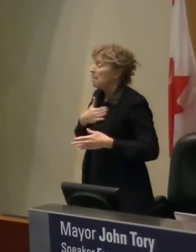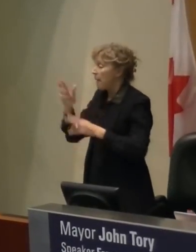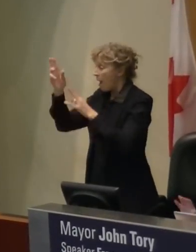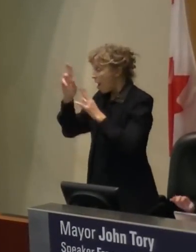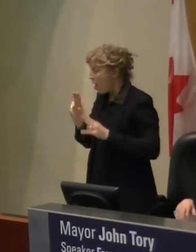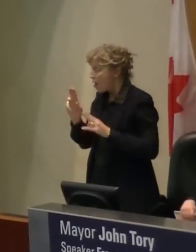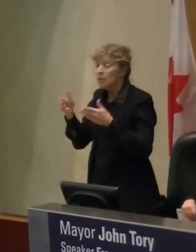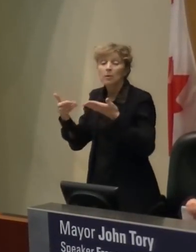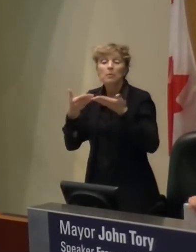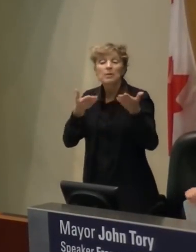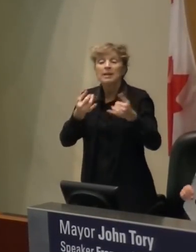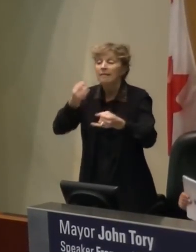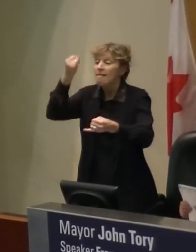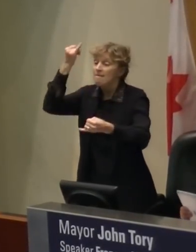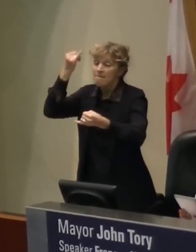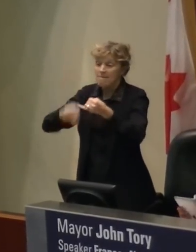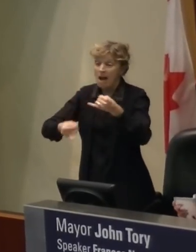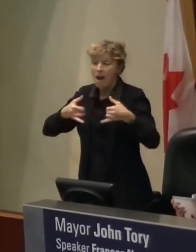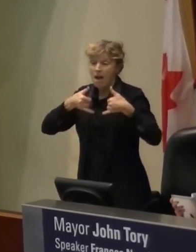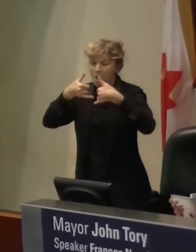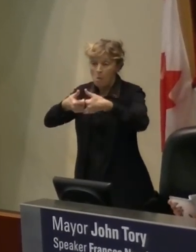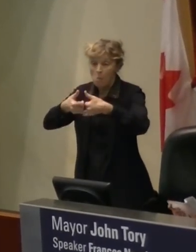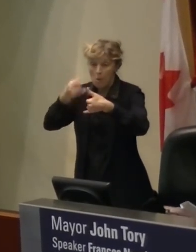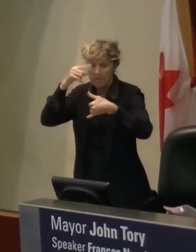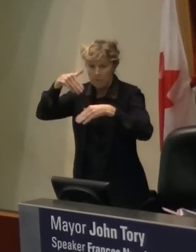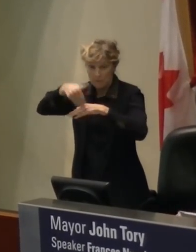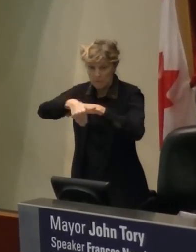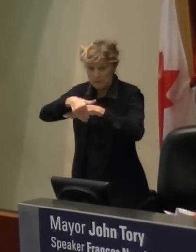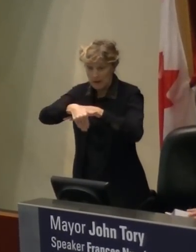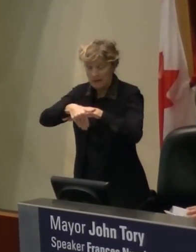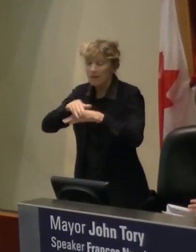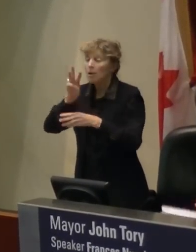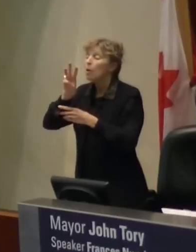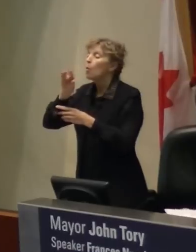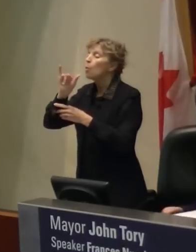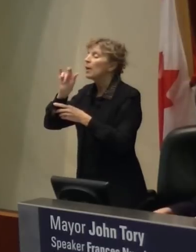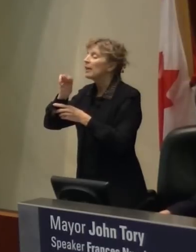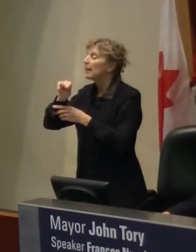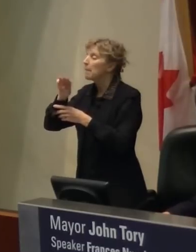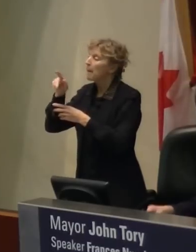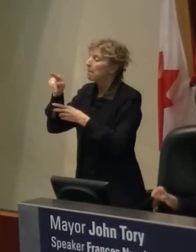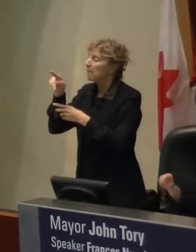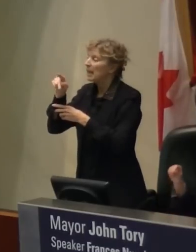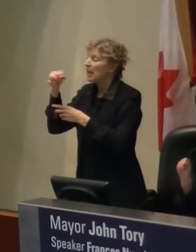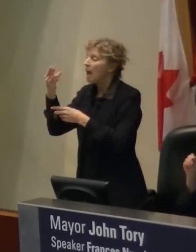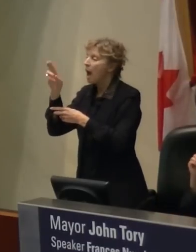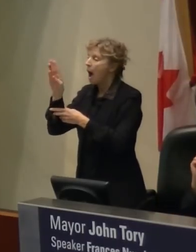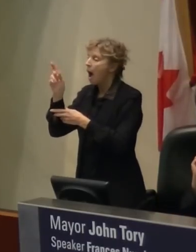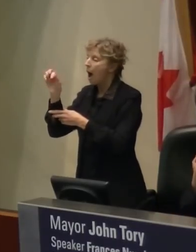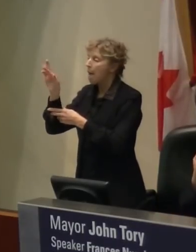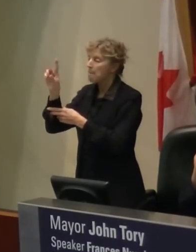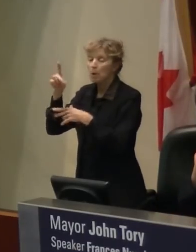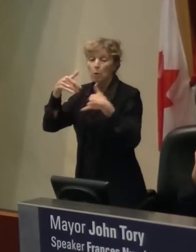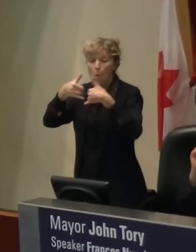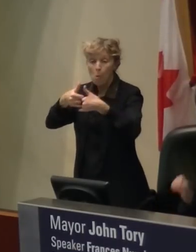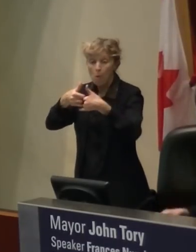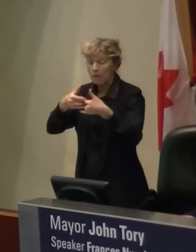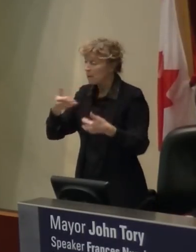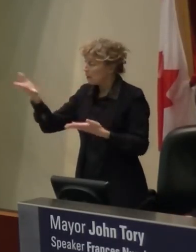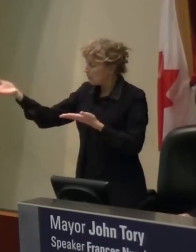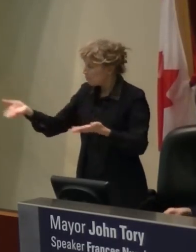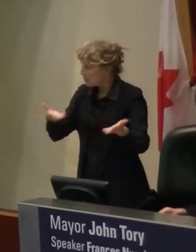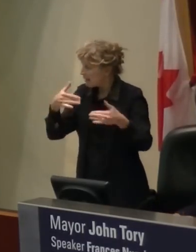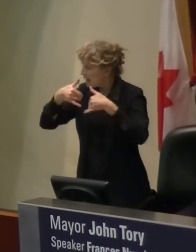honored to present our final award for the evening, the William P. Hubbard Award. To present this